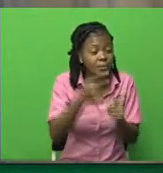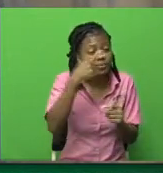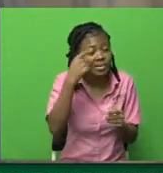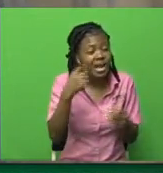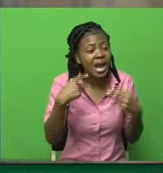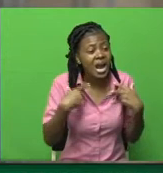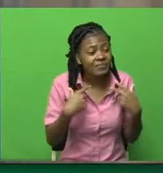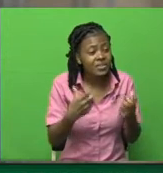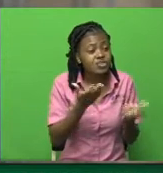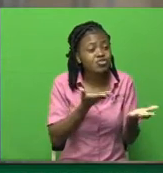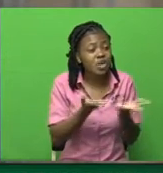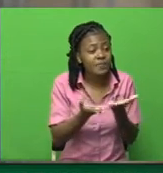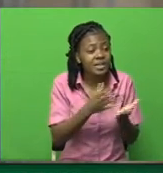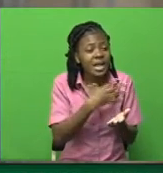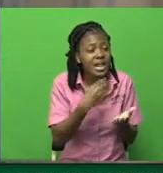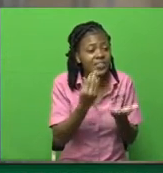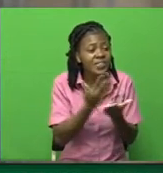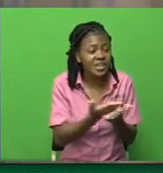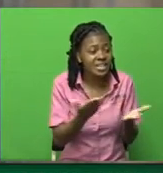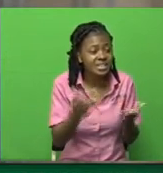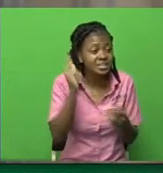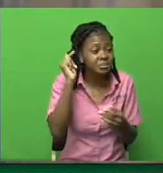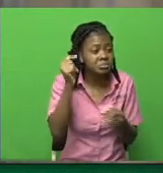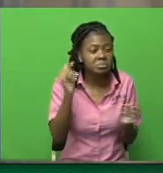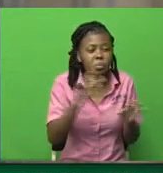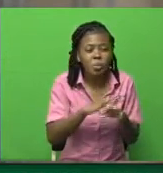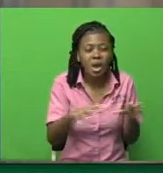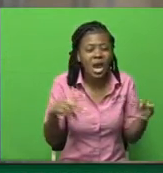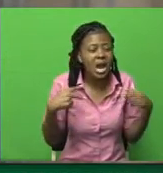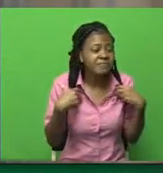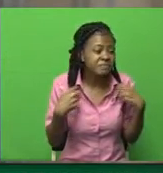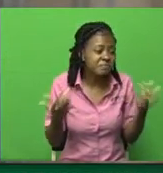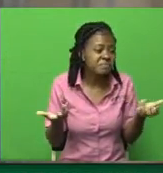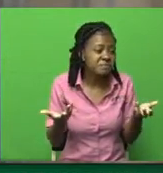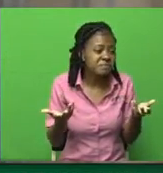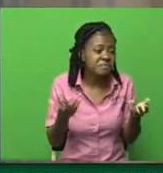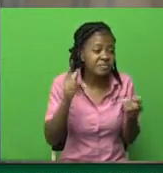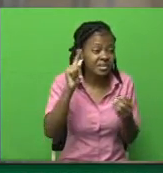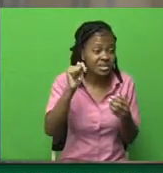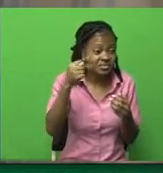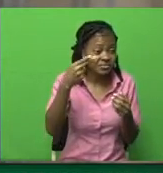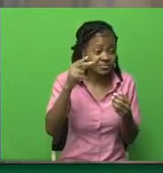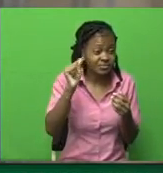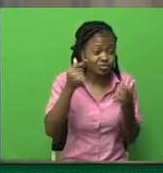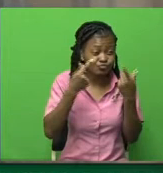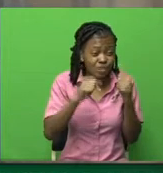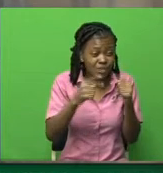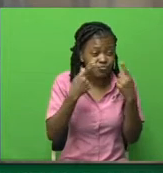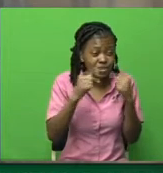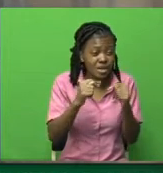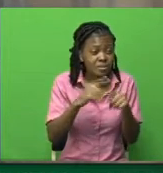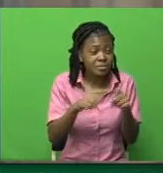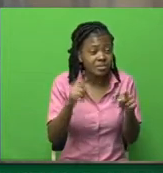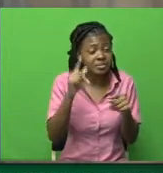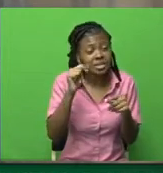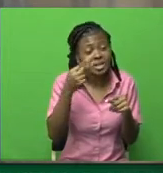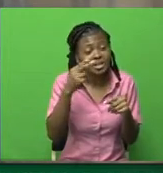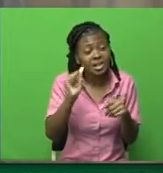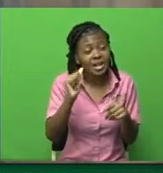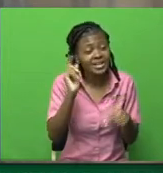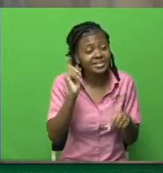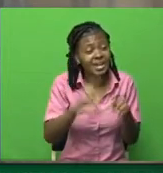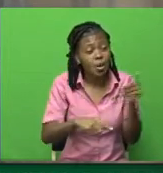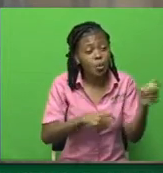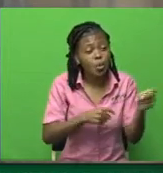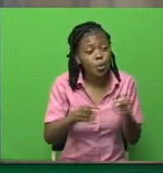Tobago notwithstanding the tha's best efforts they are not in control of the average and the Sea Bridge these are controlled by